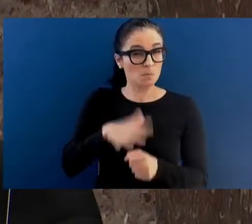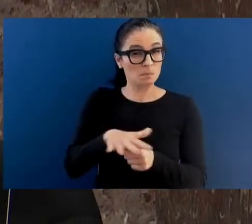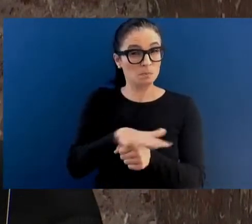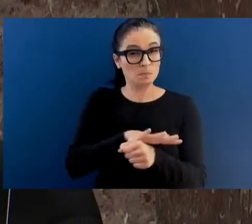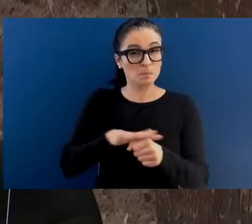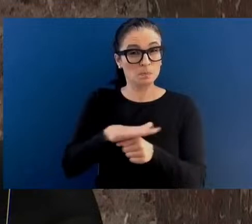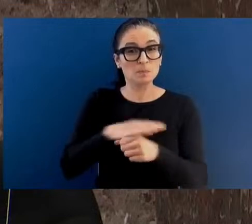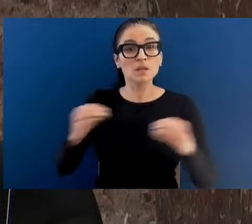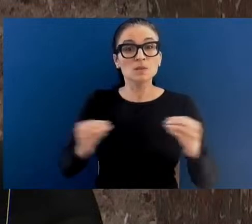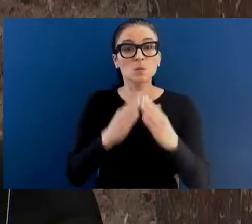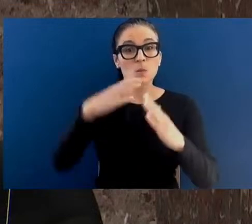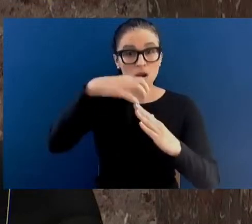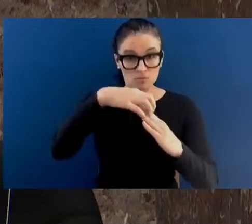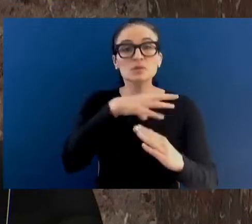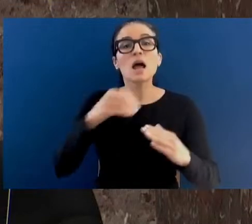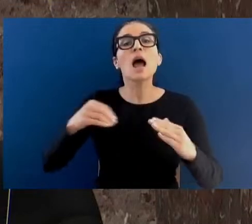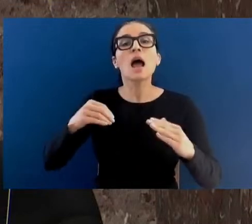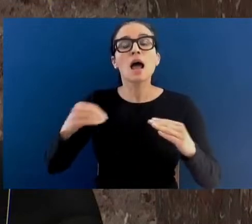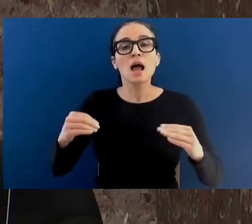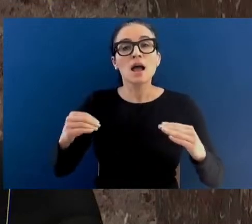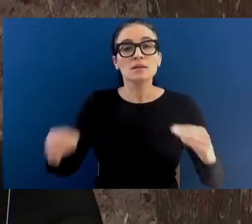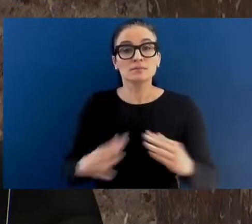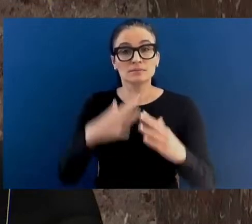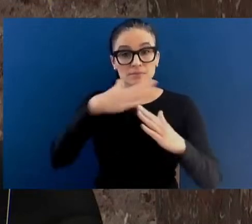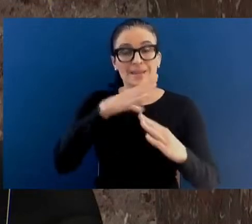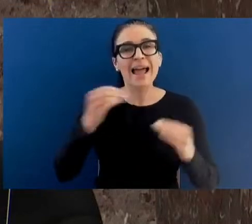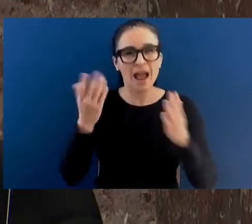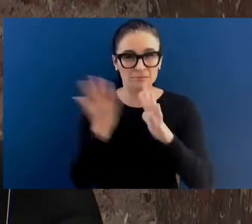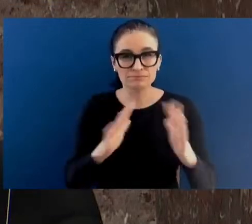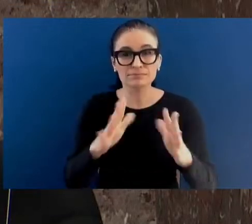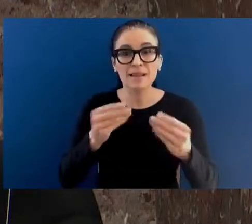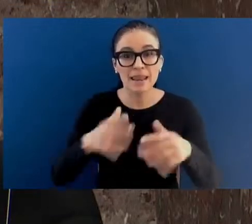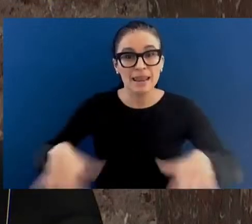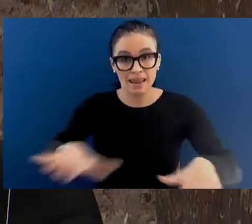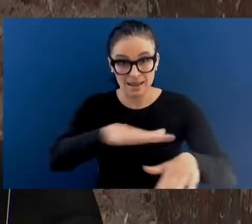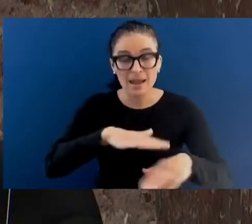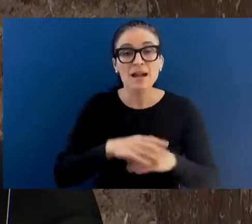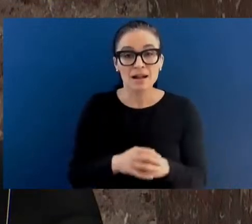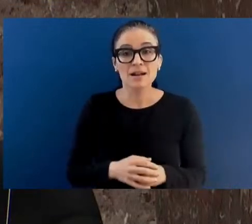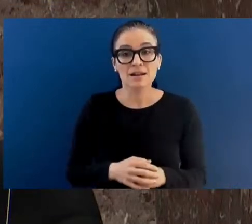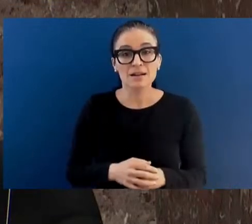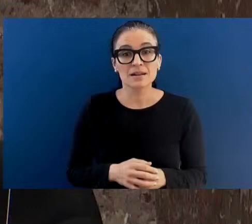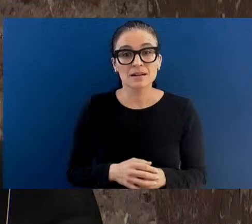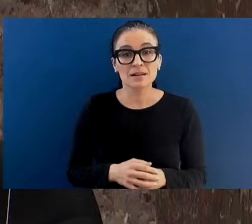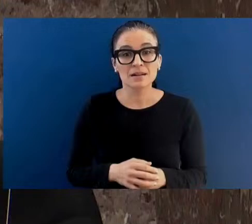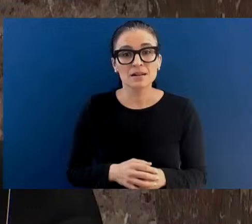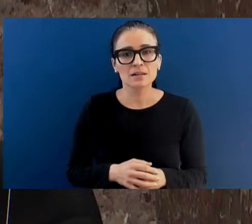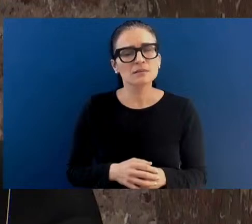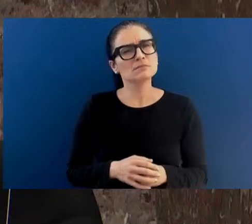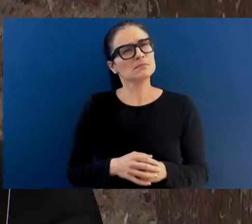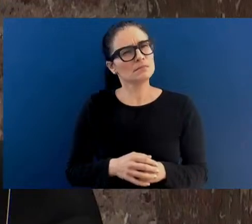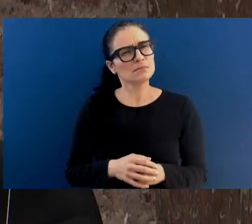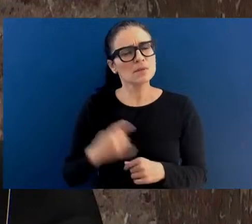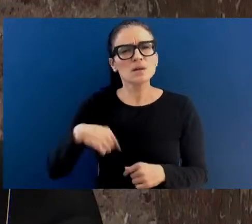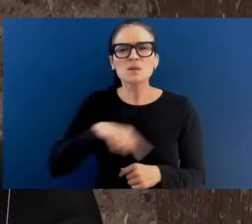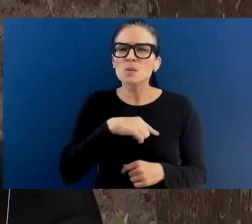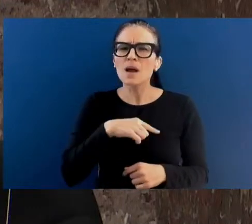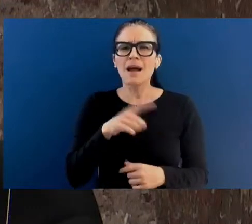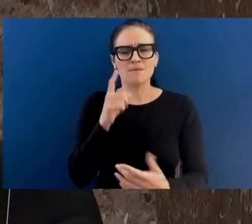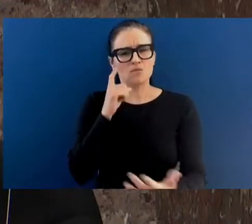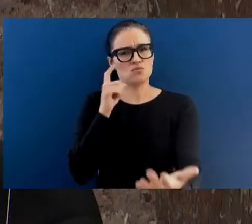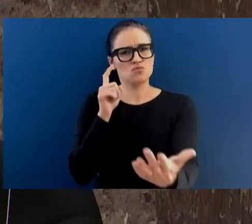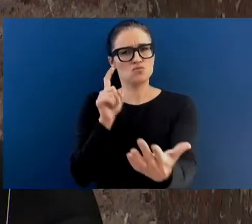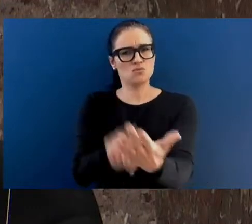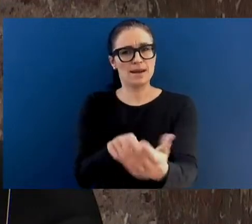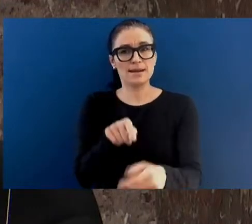Changing Lives, Shaping Tomorrow, it's imperative to recognize the profound impact nurses have on individuals, communities,